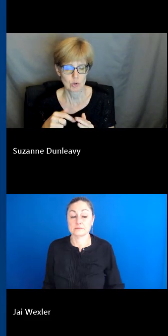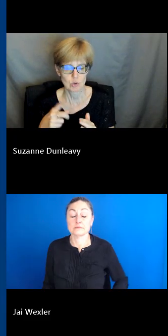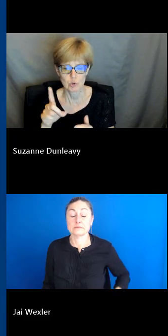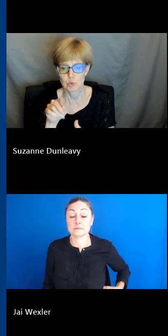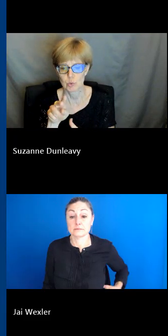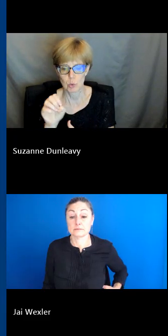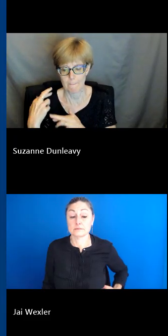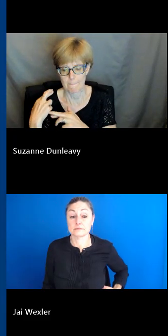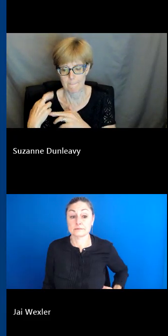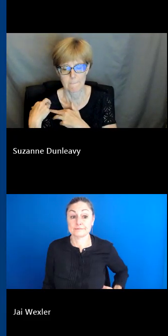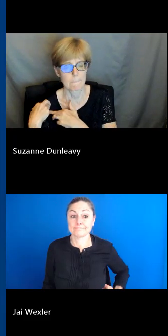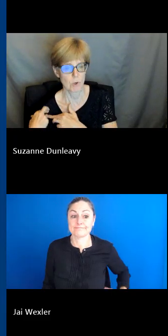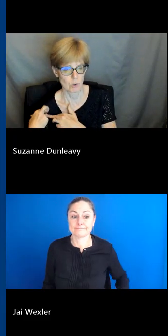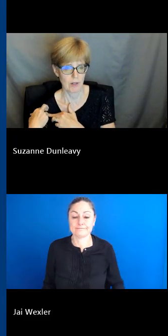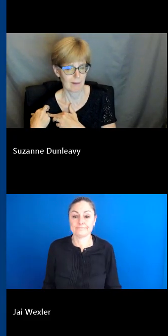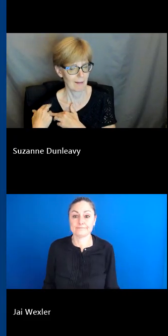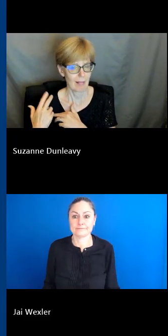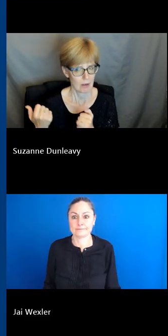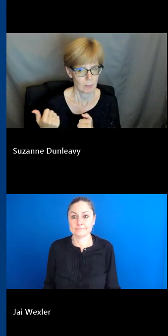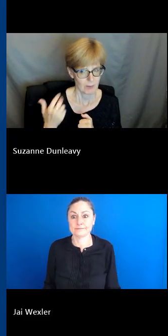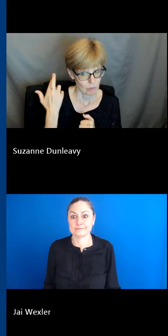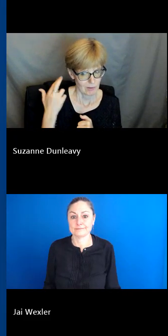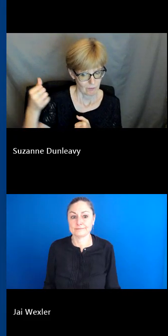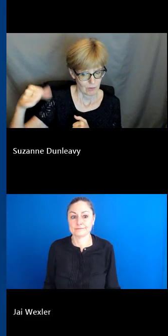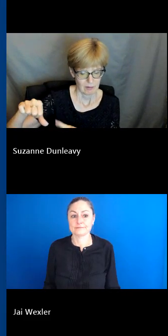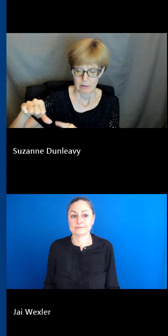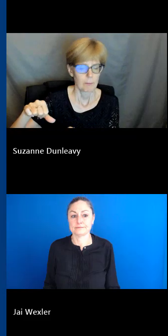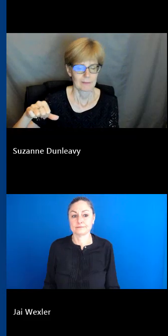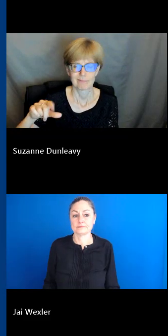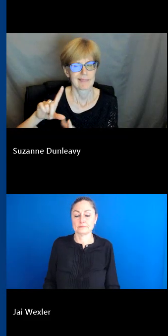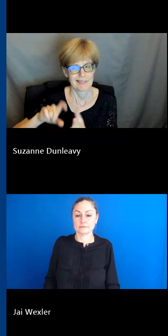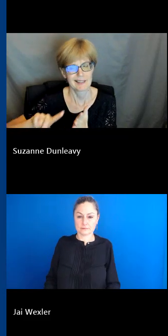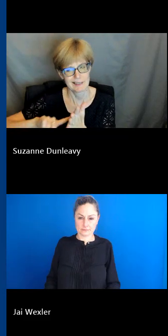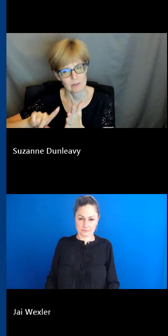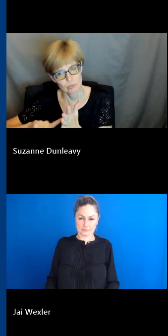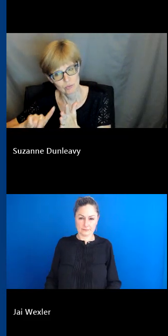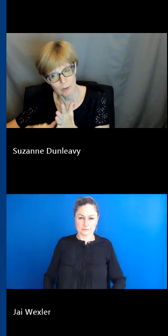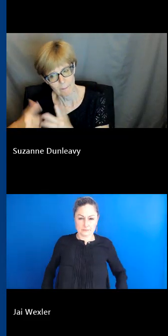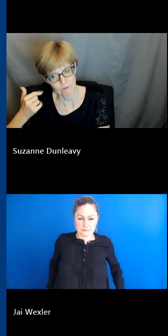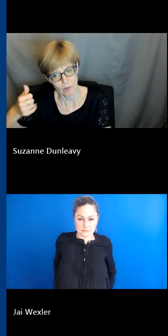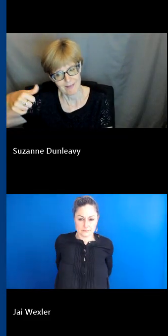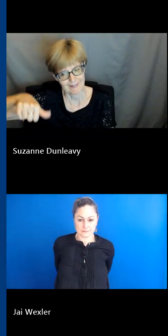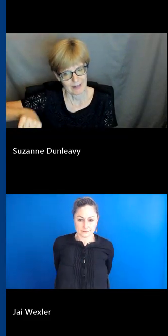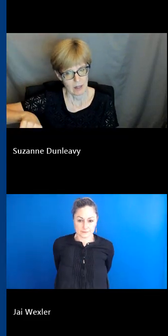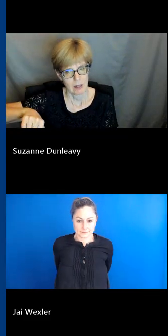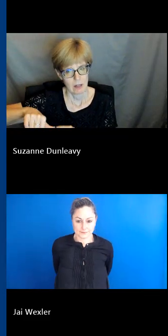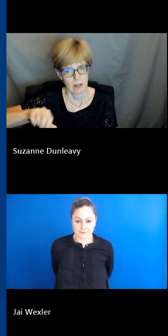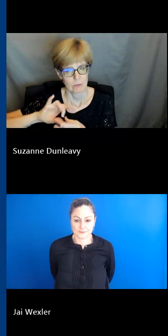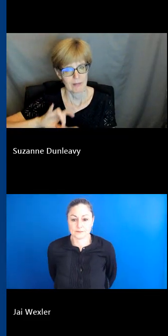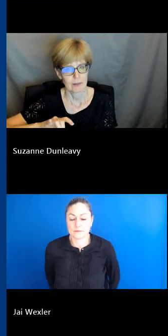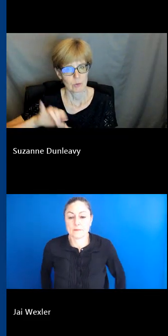denial. Um, but a person should do due diligence before denying based on their insurance policy. They should check into